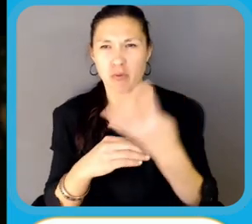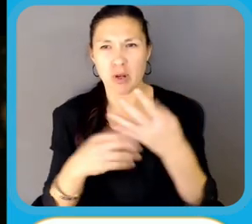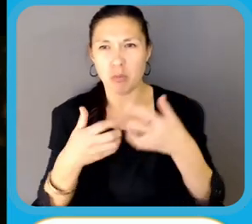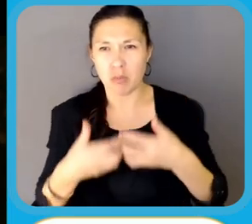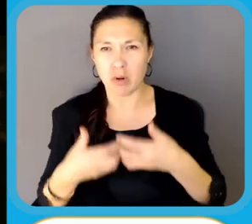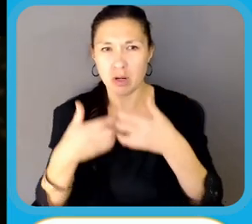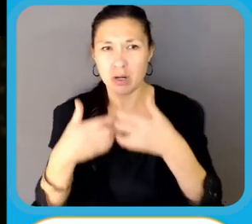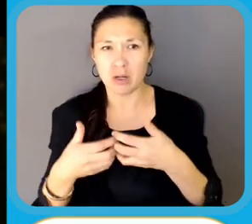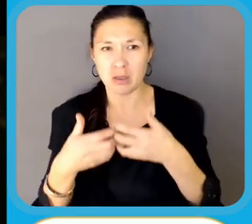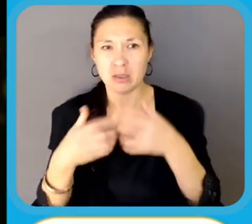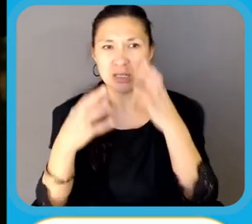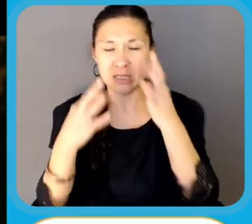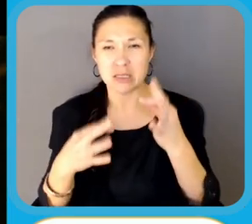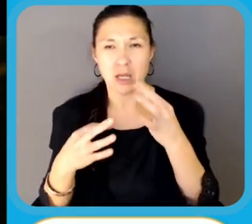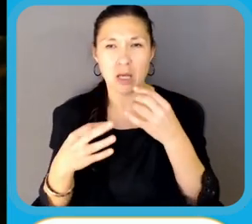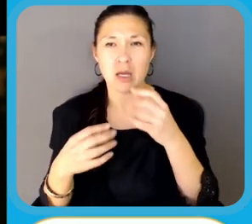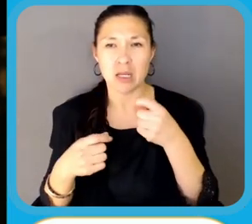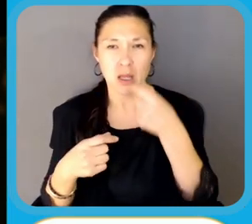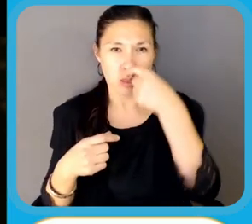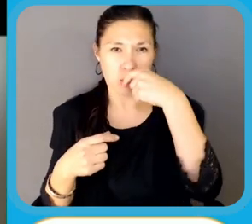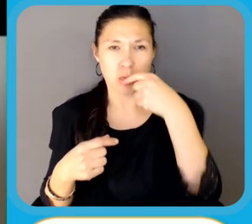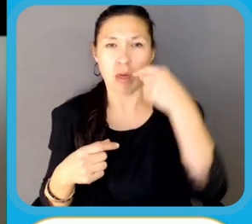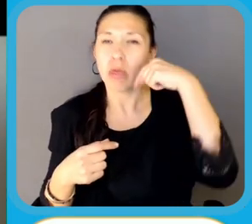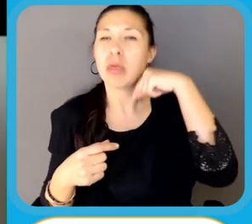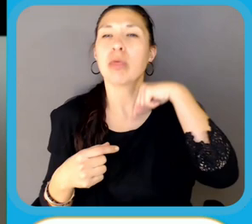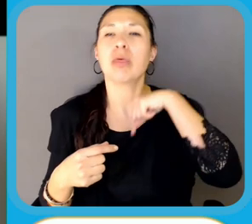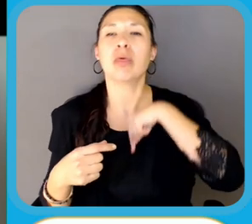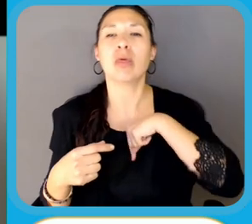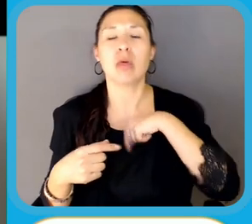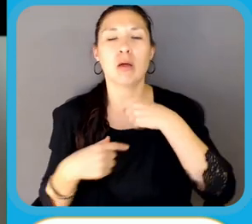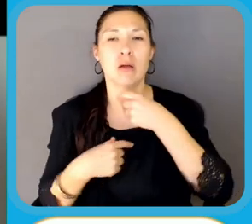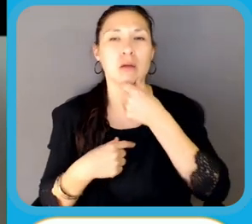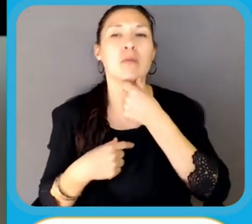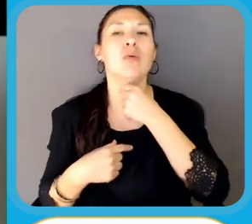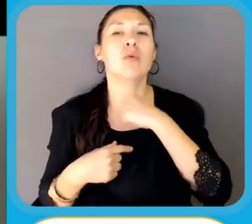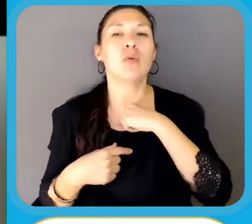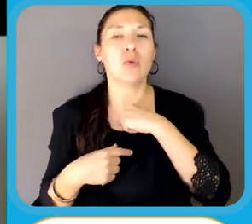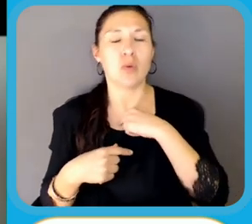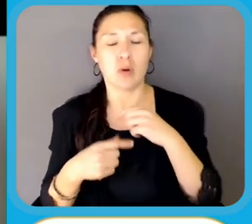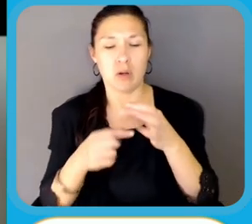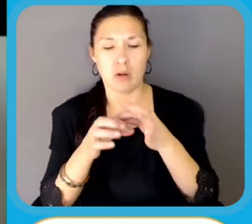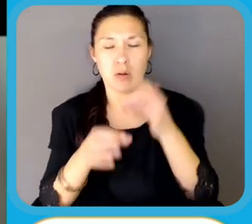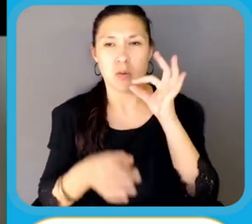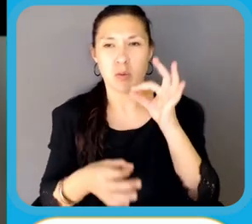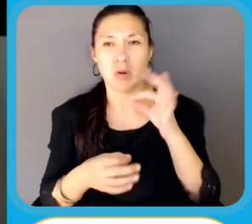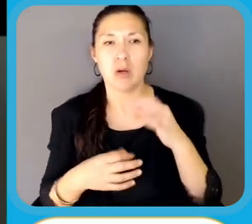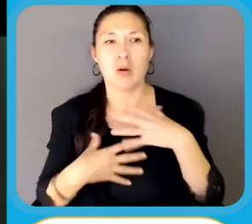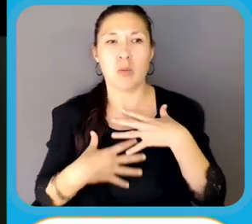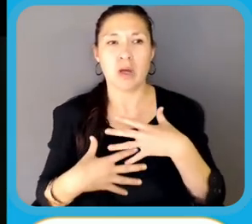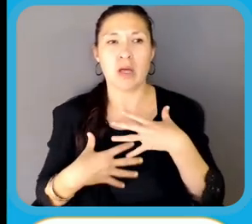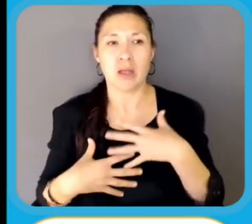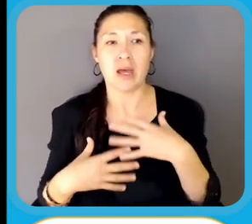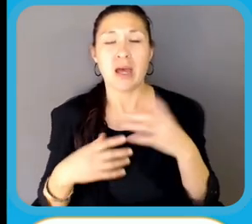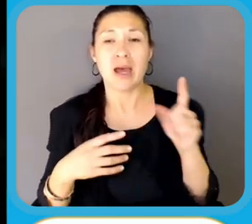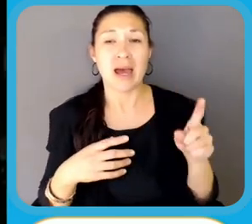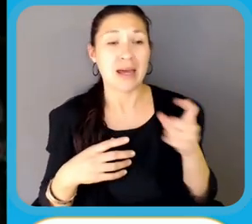that we needed to intubate him. We need to put the breathing tube down his throat. He said goodbye to his daughter on FaceTime.